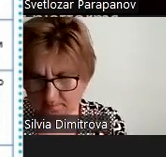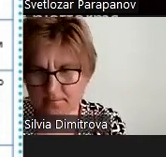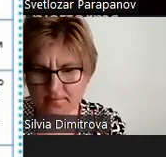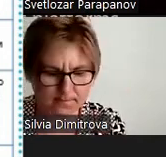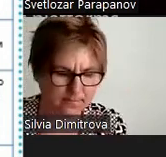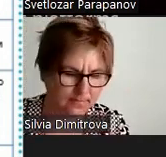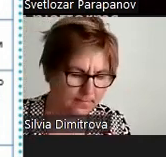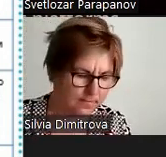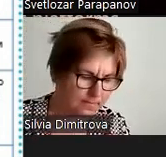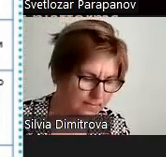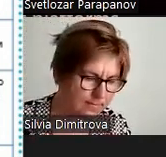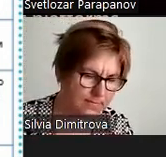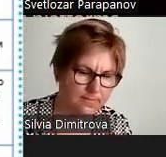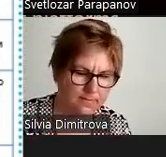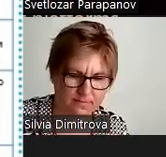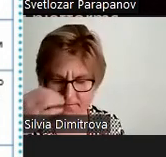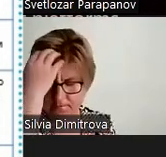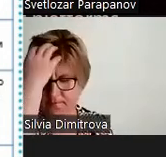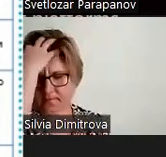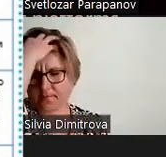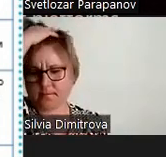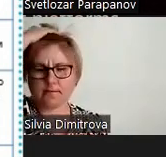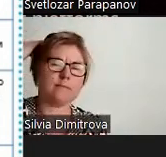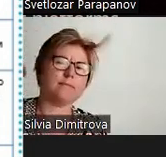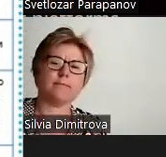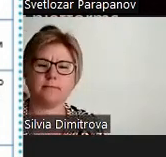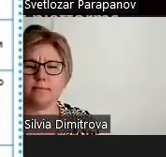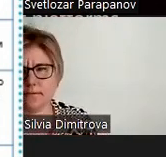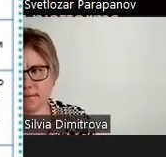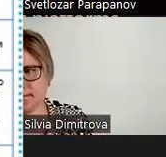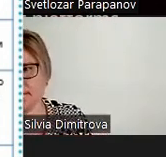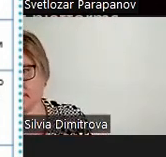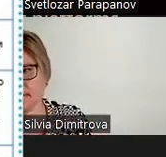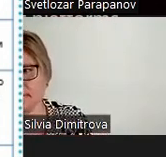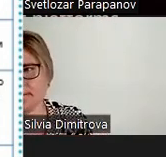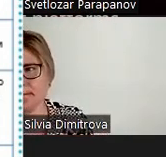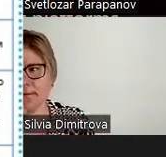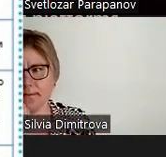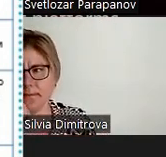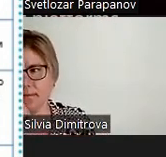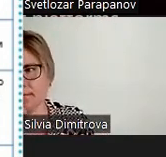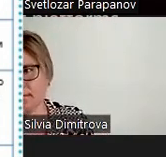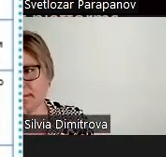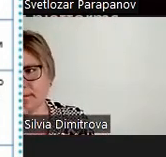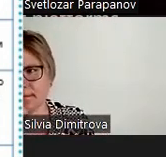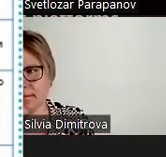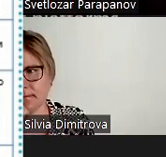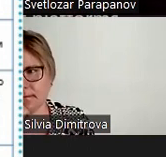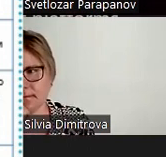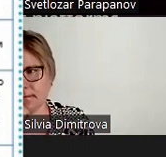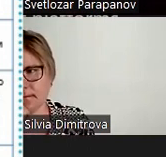to search for it in the list of participants. If we can add live